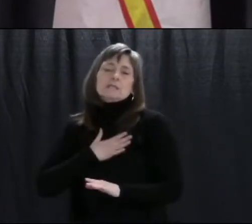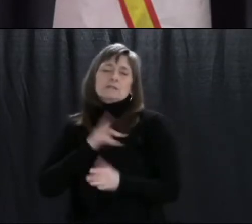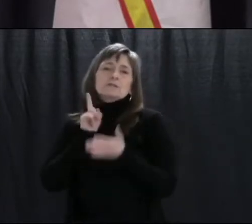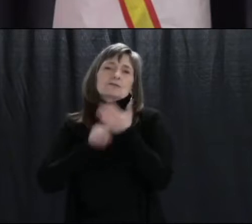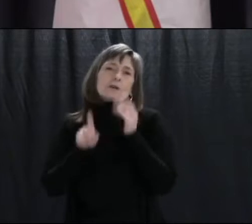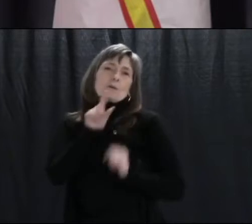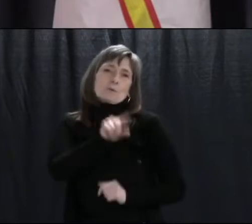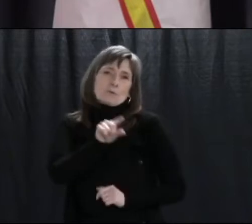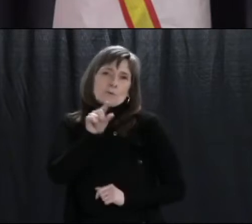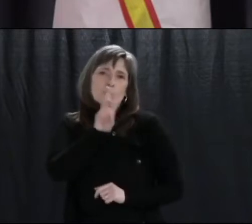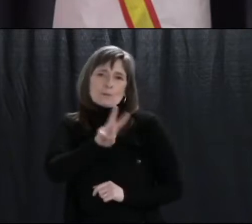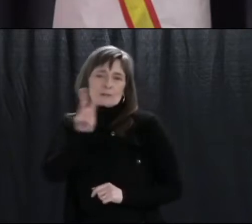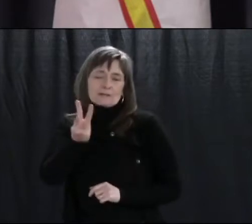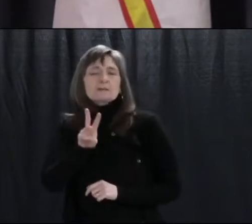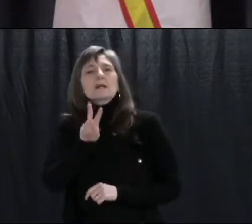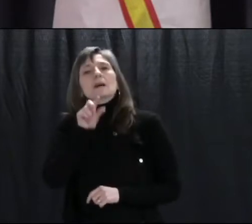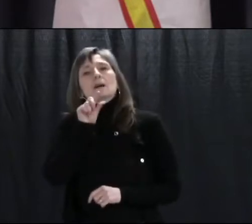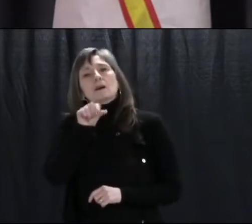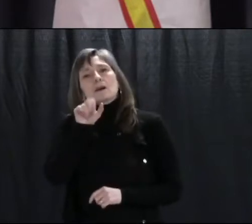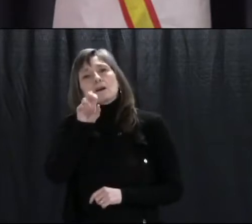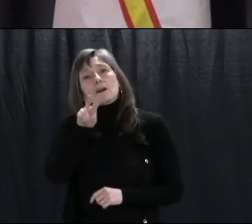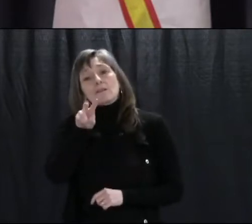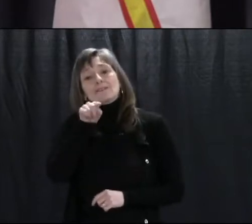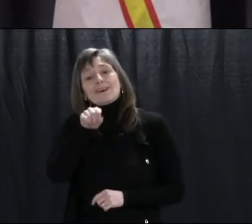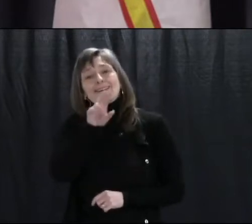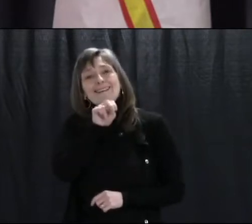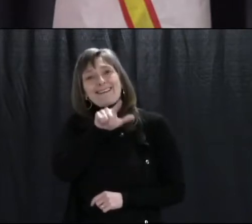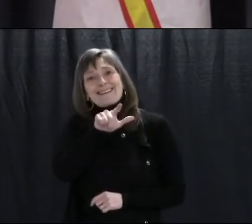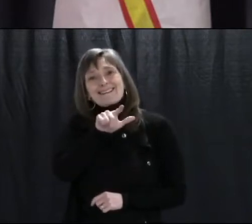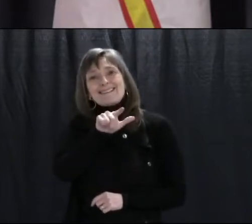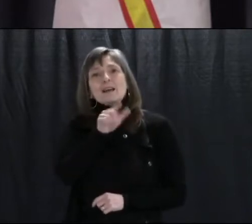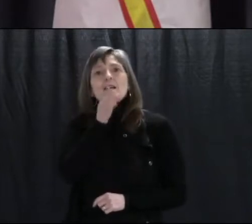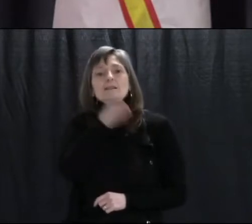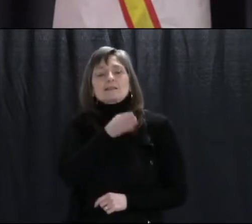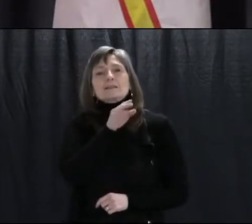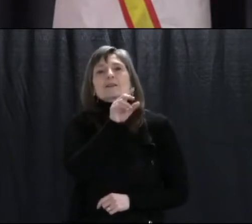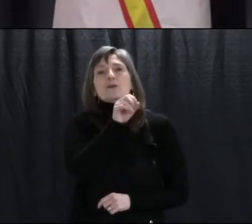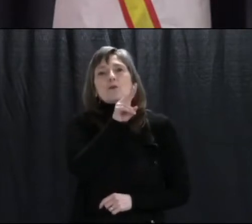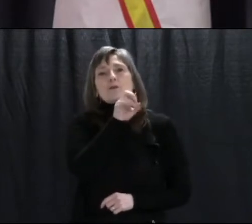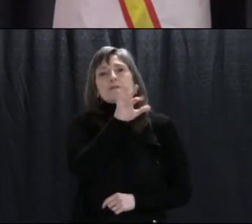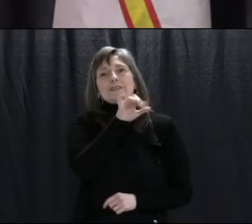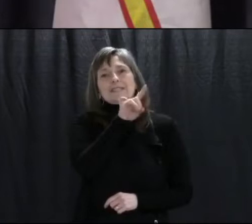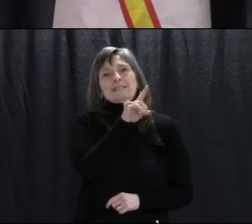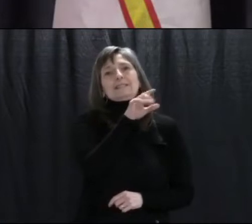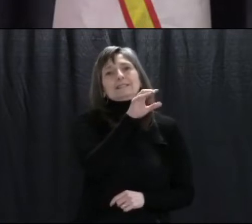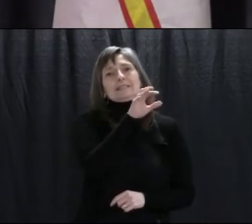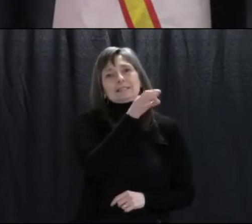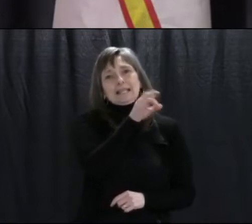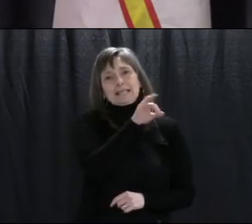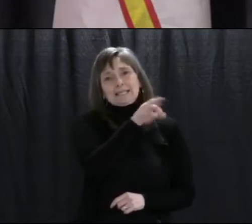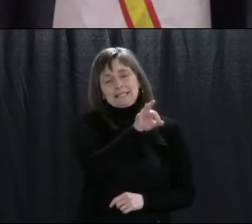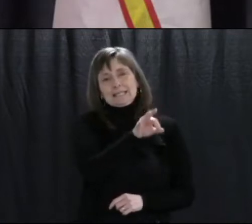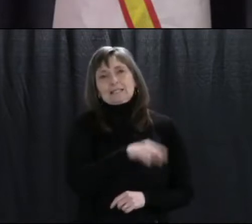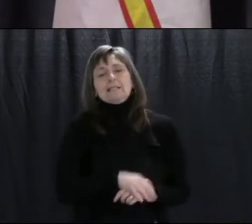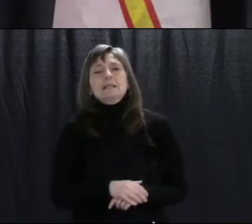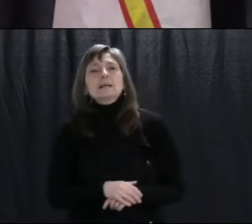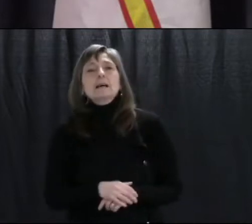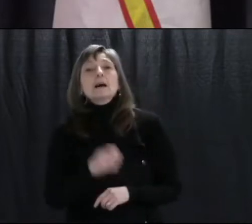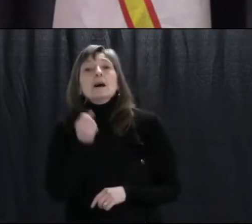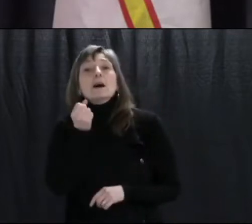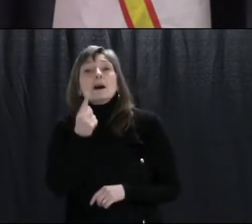gov.nl COVID-19. Our website has the latest and has the most up-to-date information, which includes COVID-19,